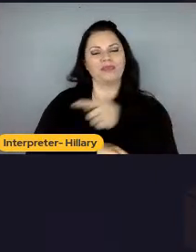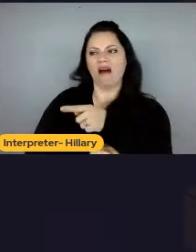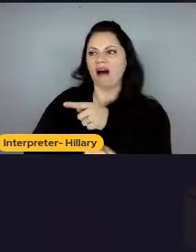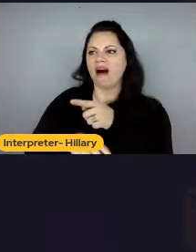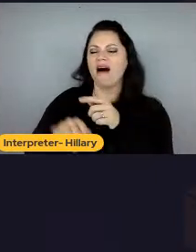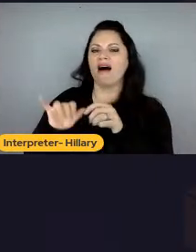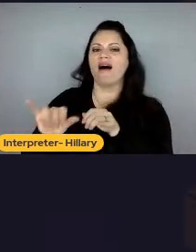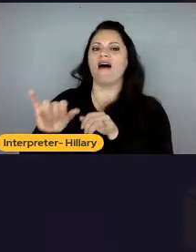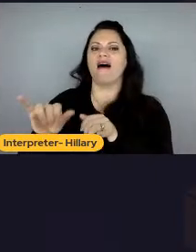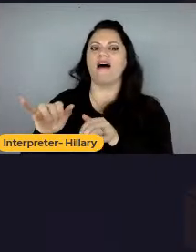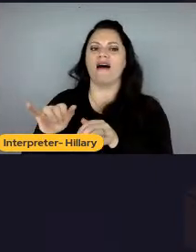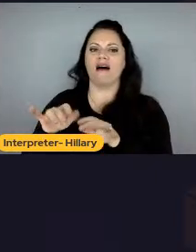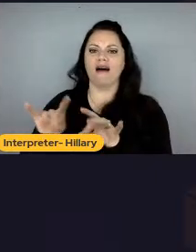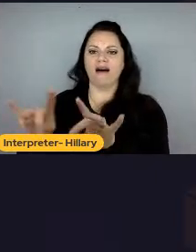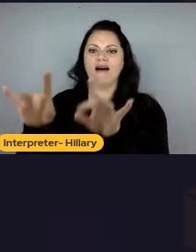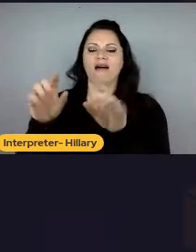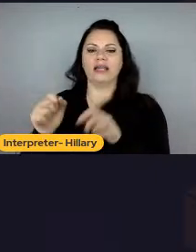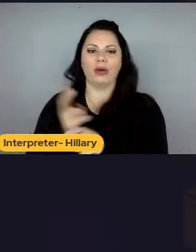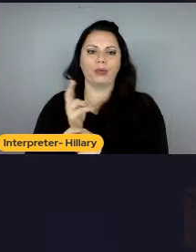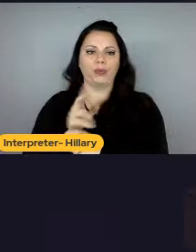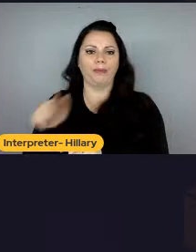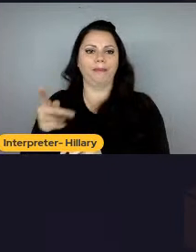serverless infrastructure patterns in AWS.